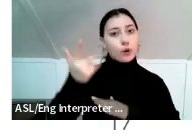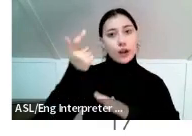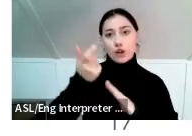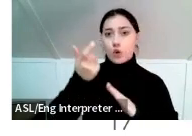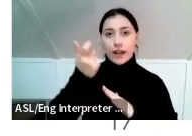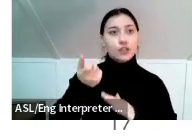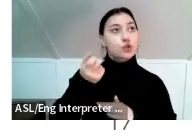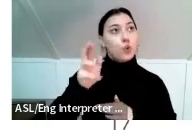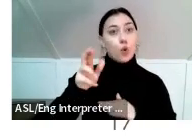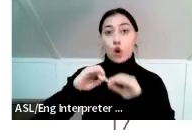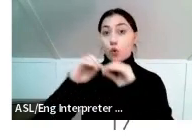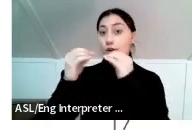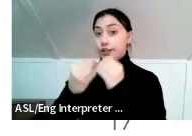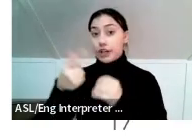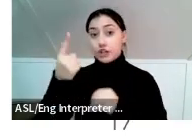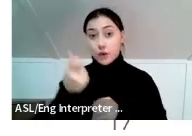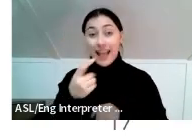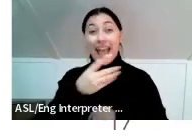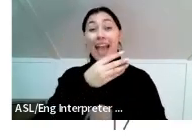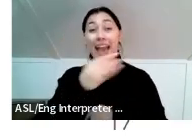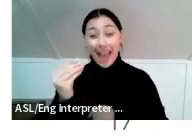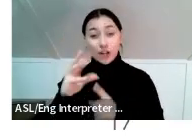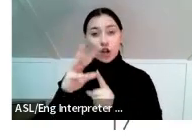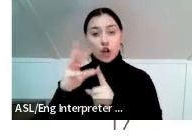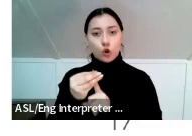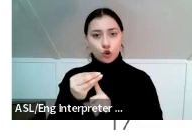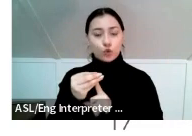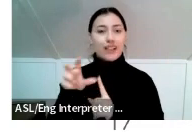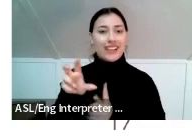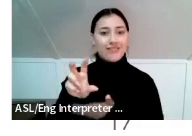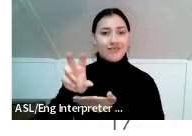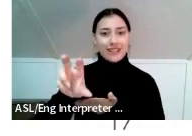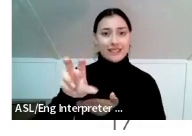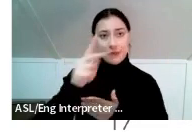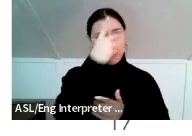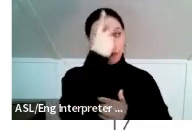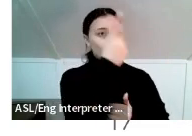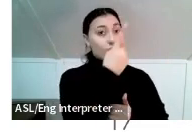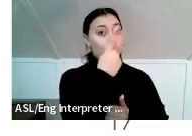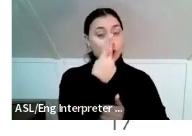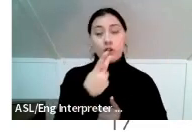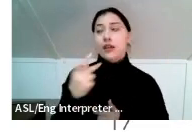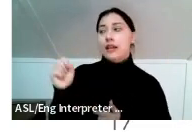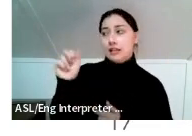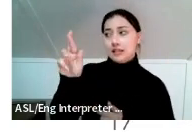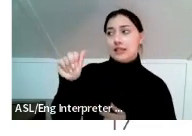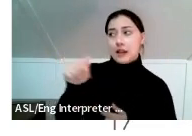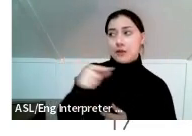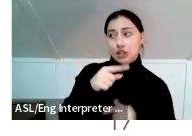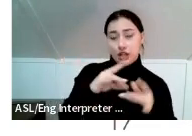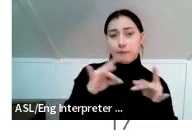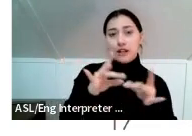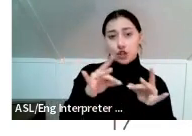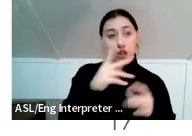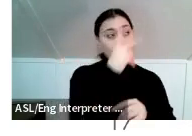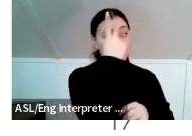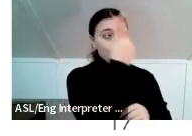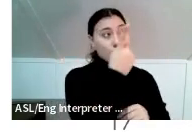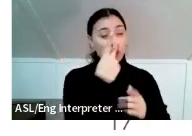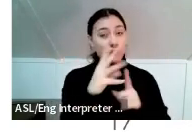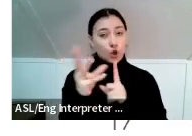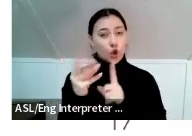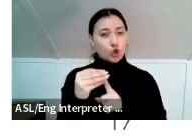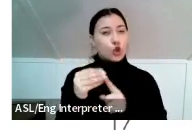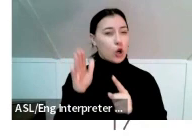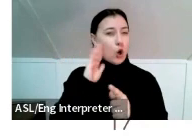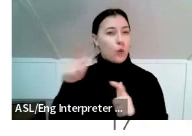grant and a cultural investment portfolio grant. As Sarah has mentioned, the portfolio is being phased out.